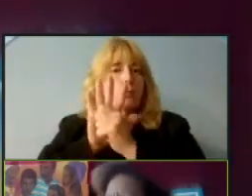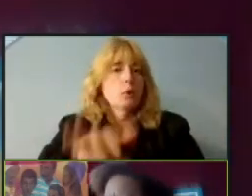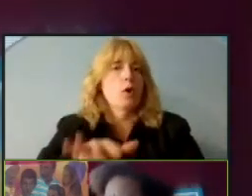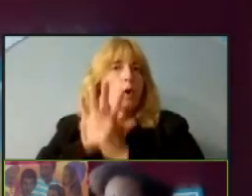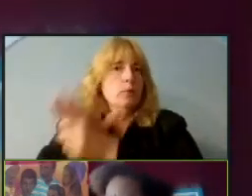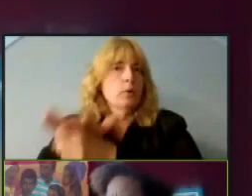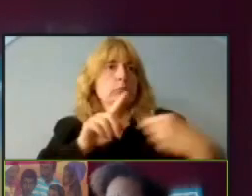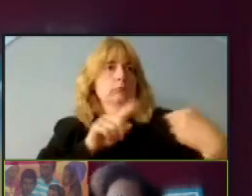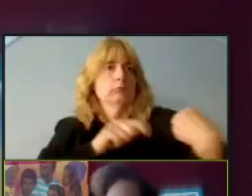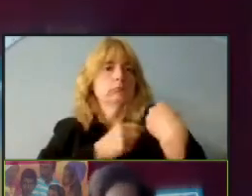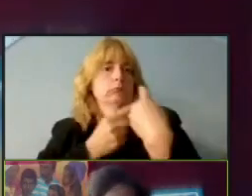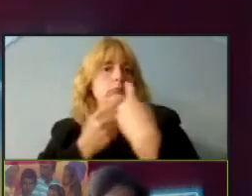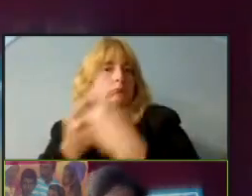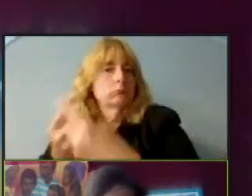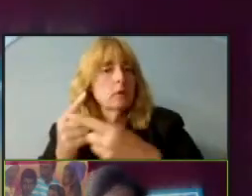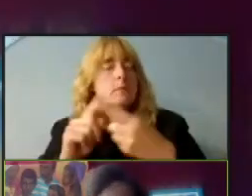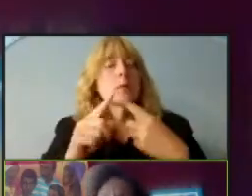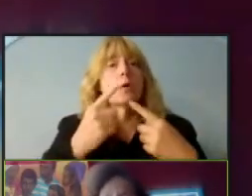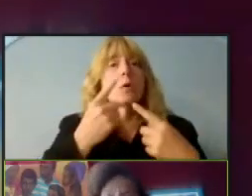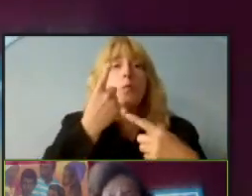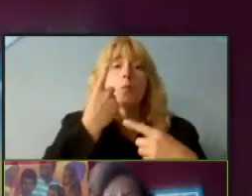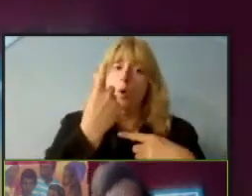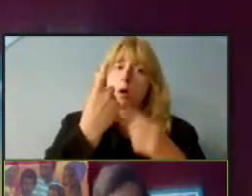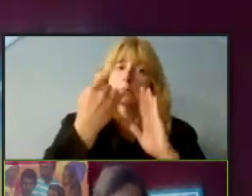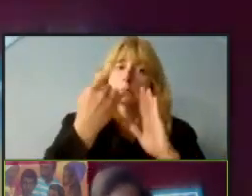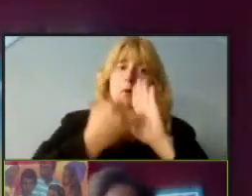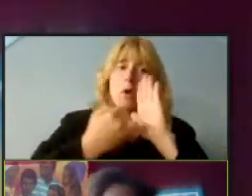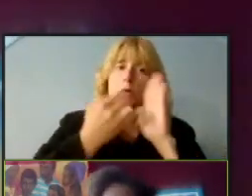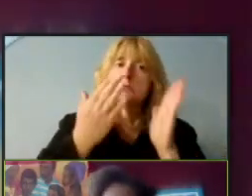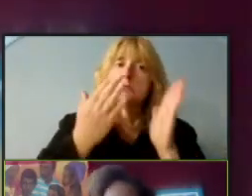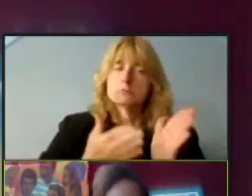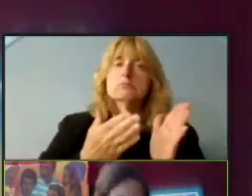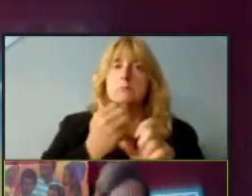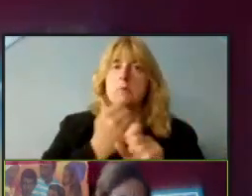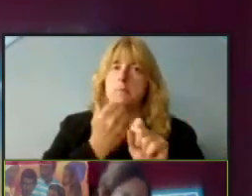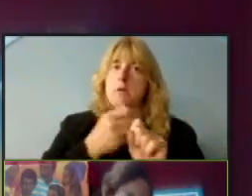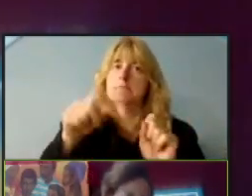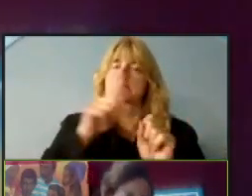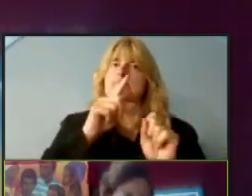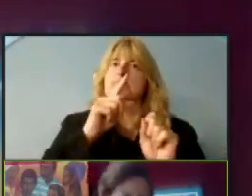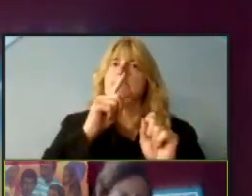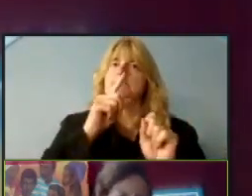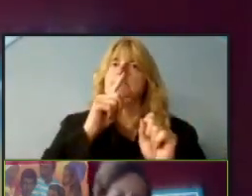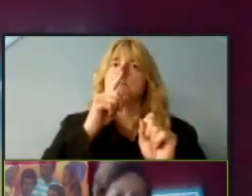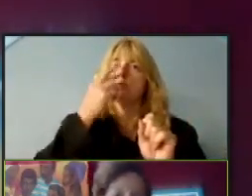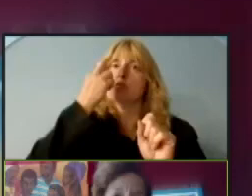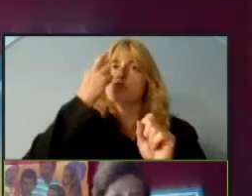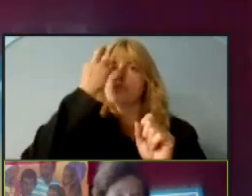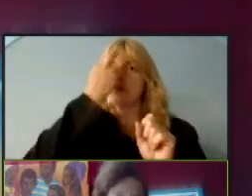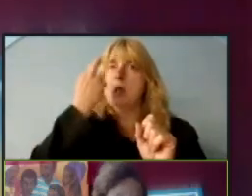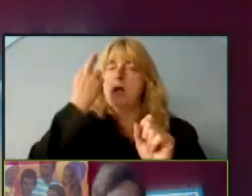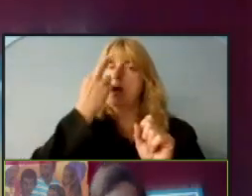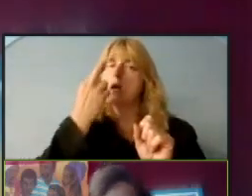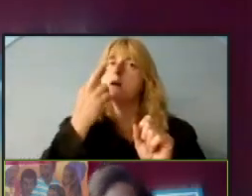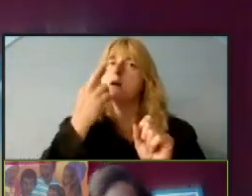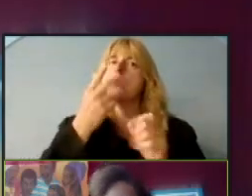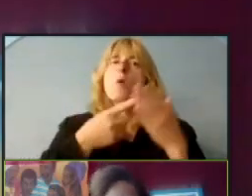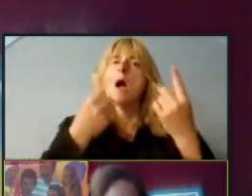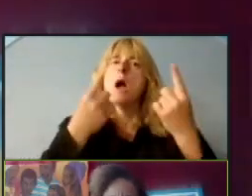and no doubt you've heard this. It's the question, what happens to a dream